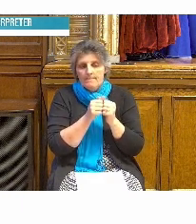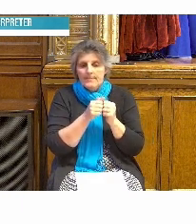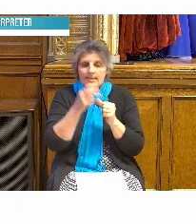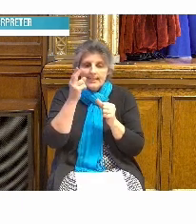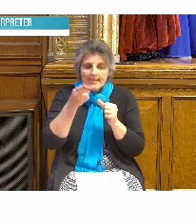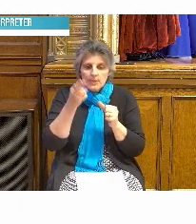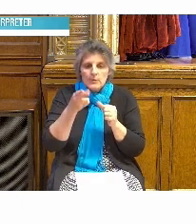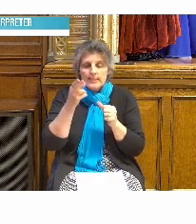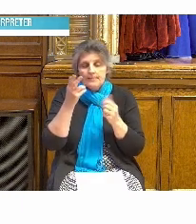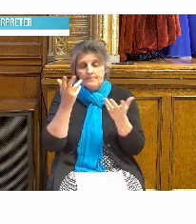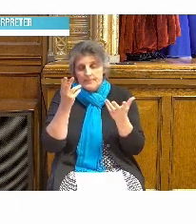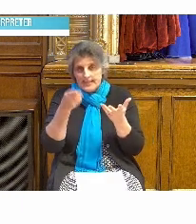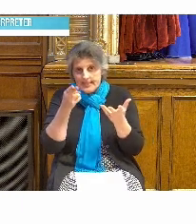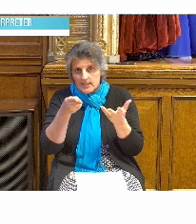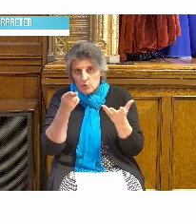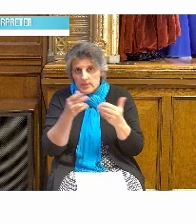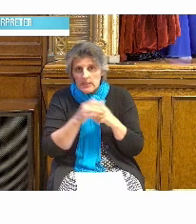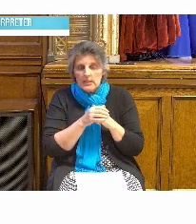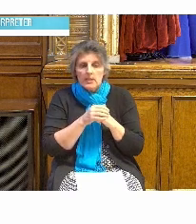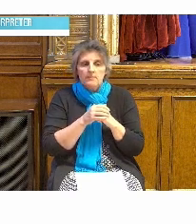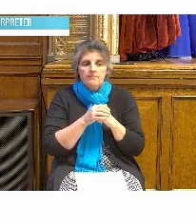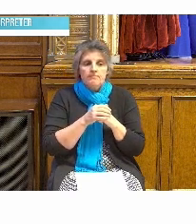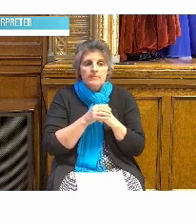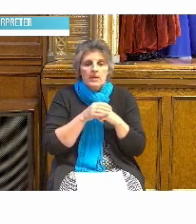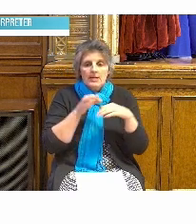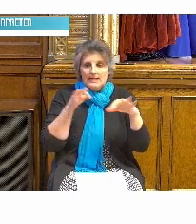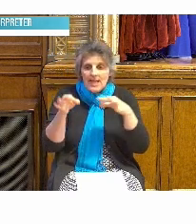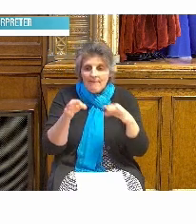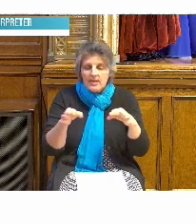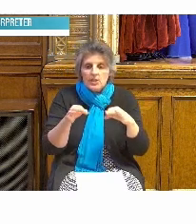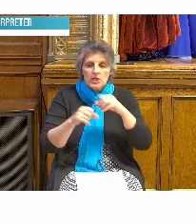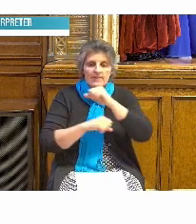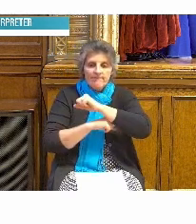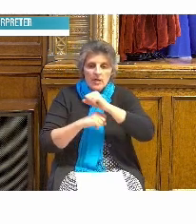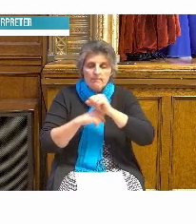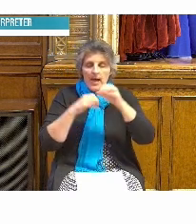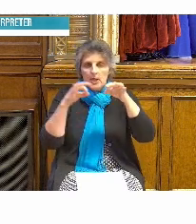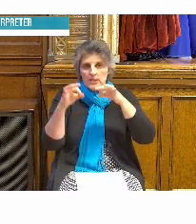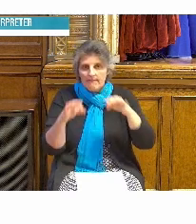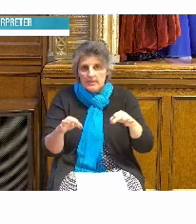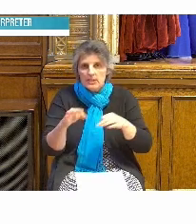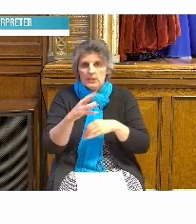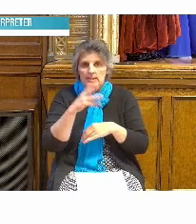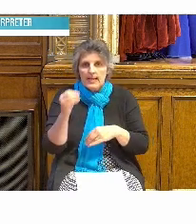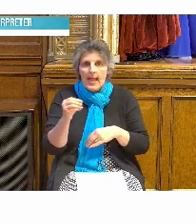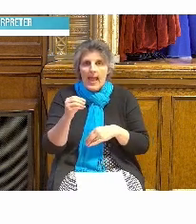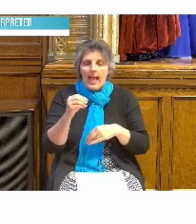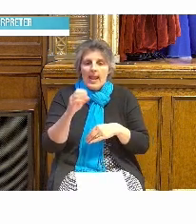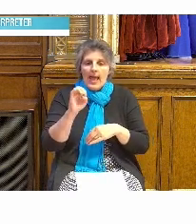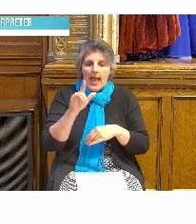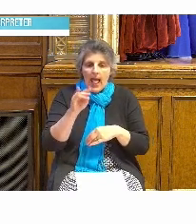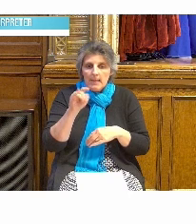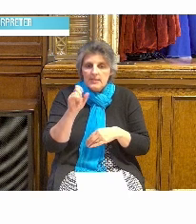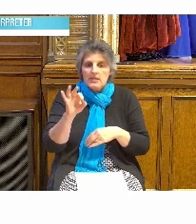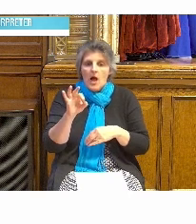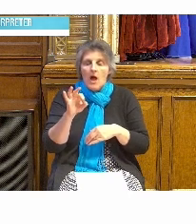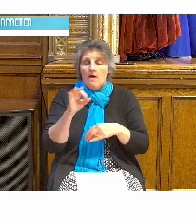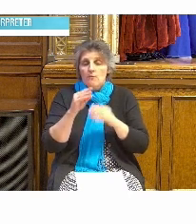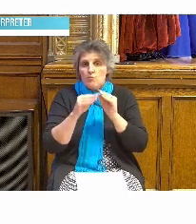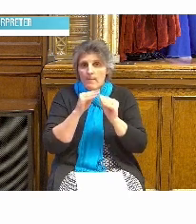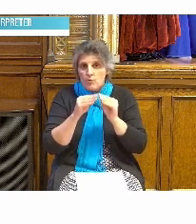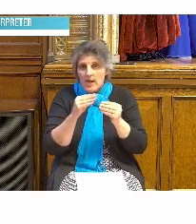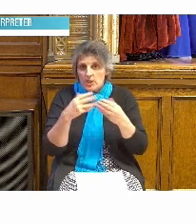history, the history, definitions, the fundamental definitions and elements of